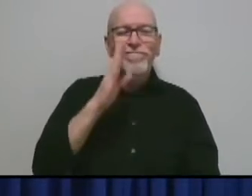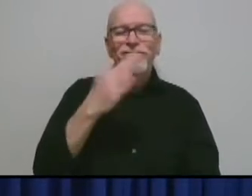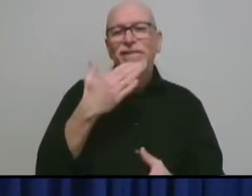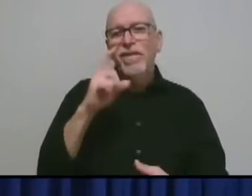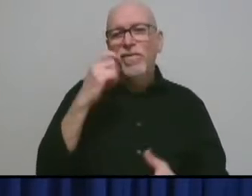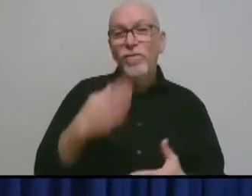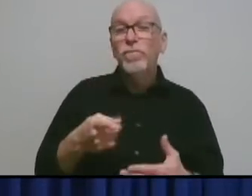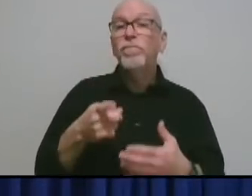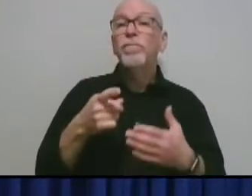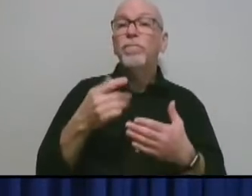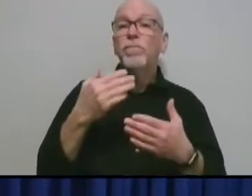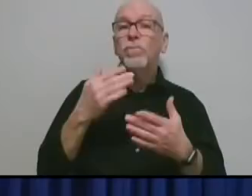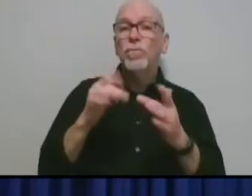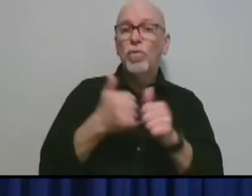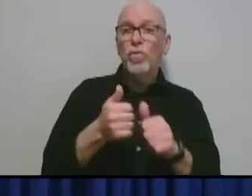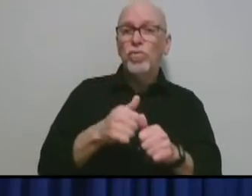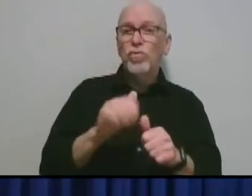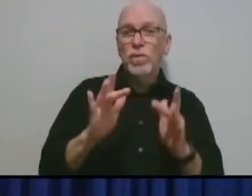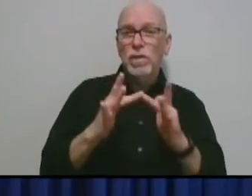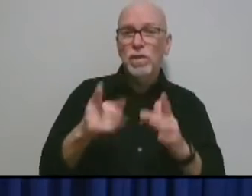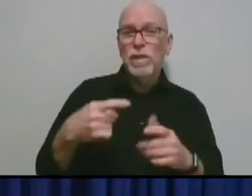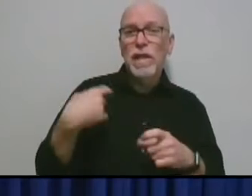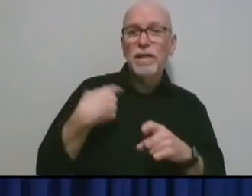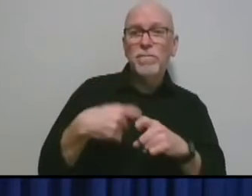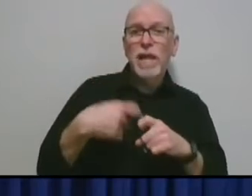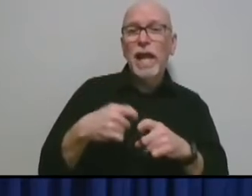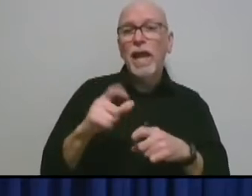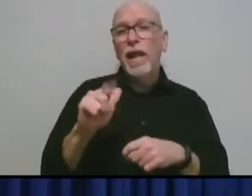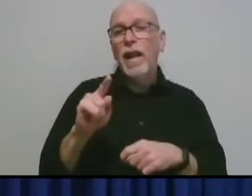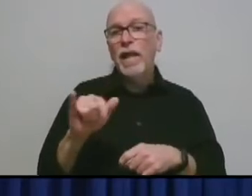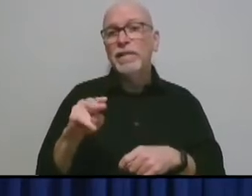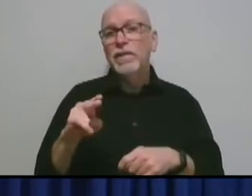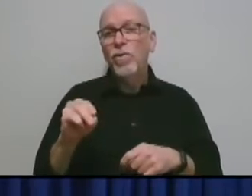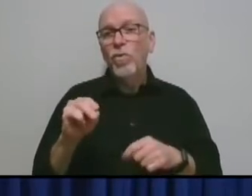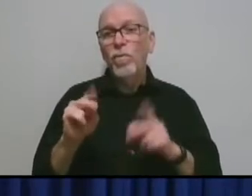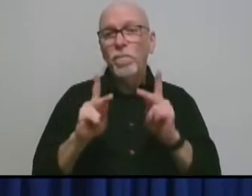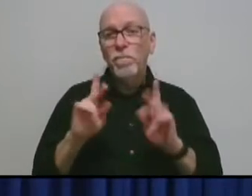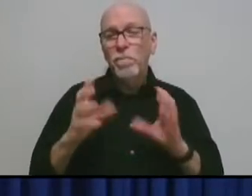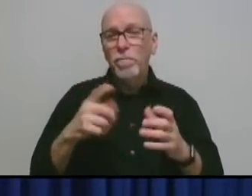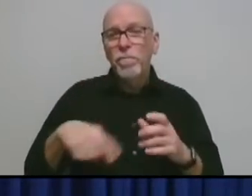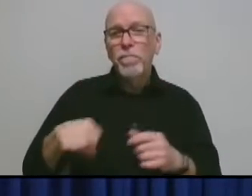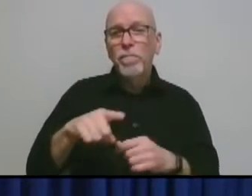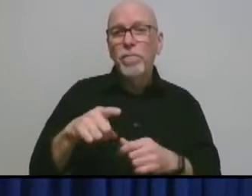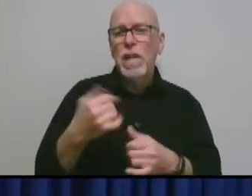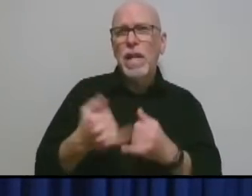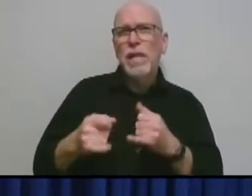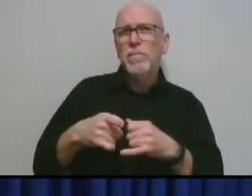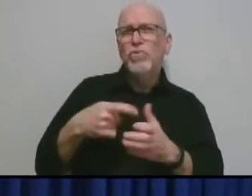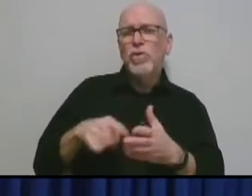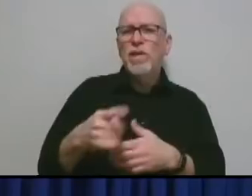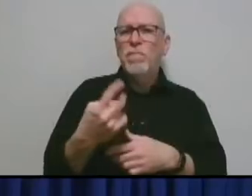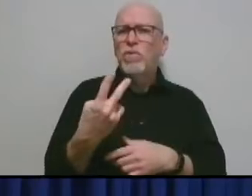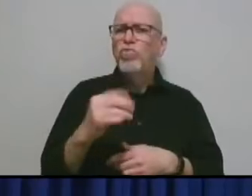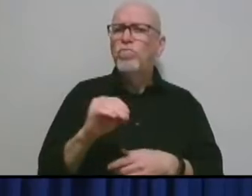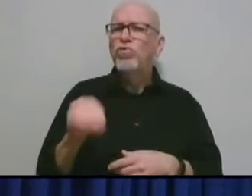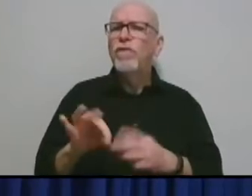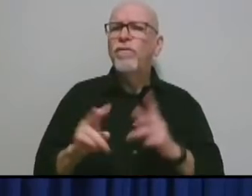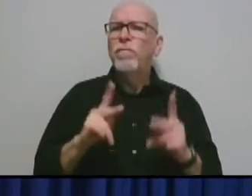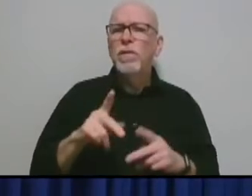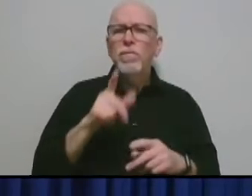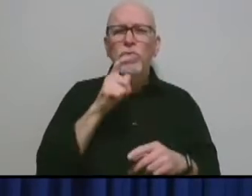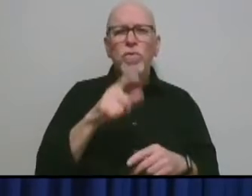According to the dashboard, Hispanic and Latino Hoosiers accounted for, at last check, just over 2% of the people who'd